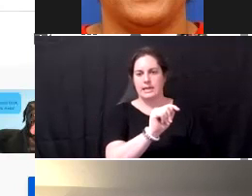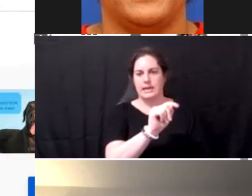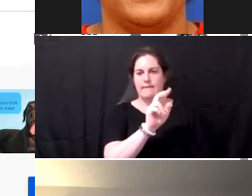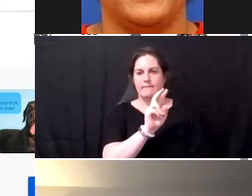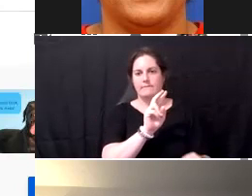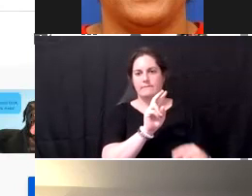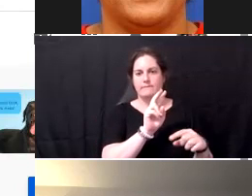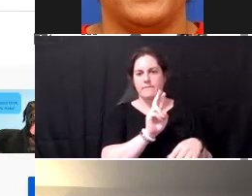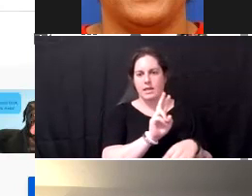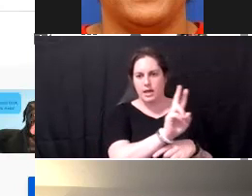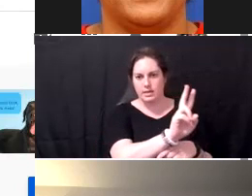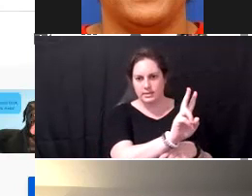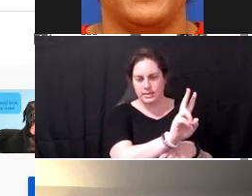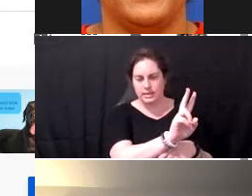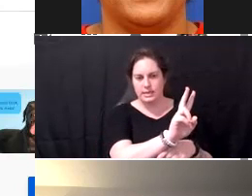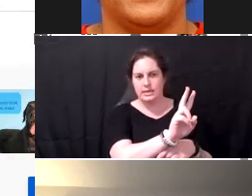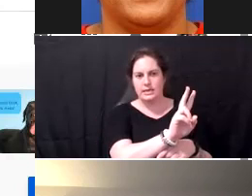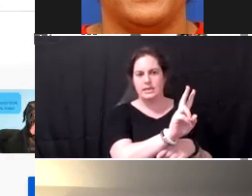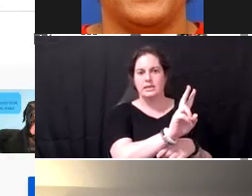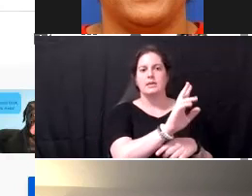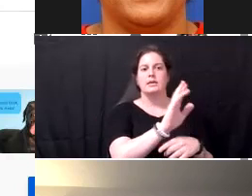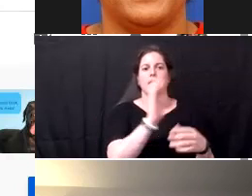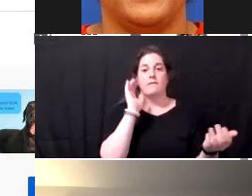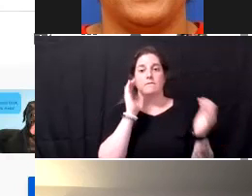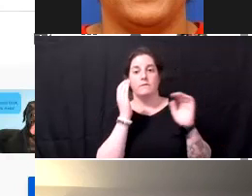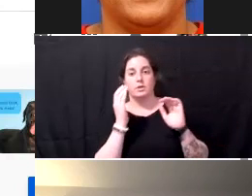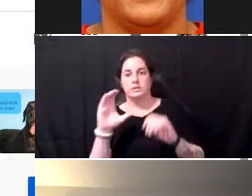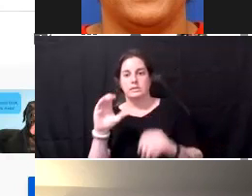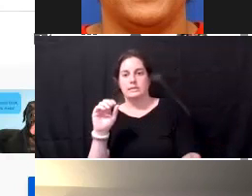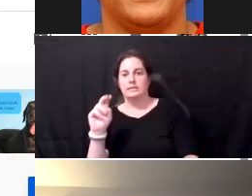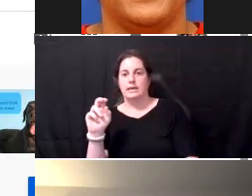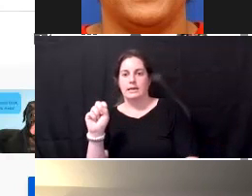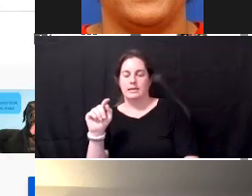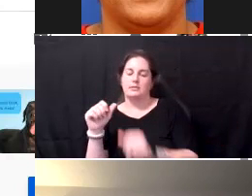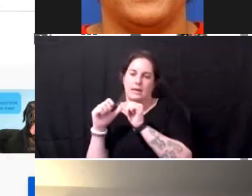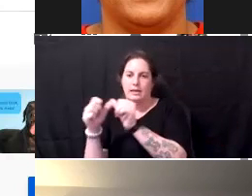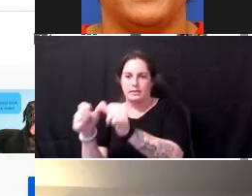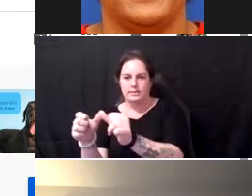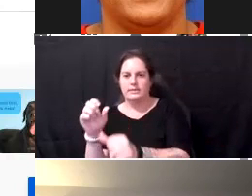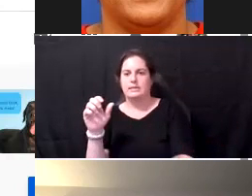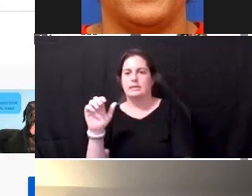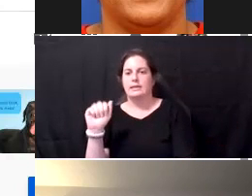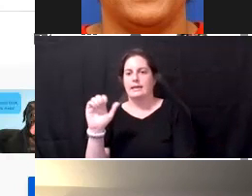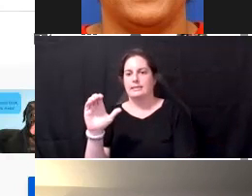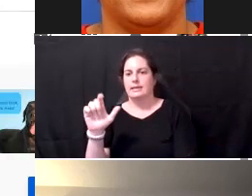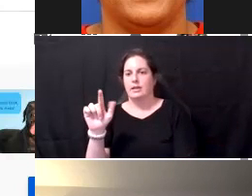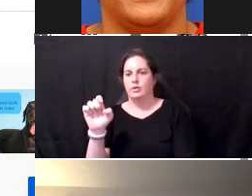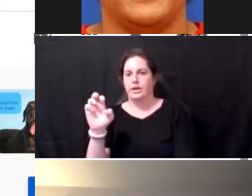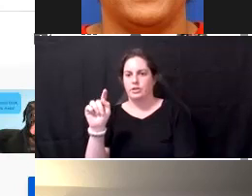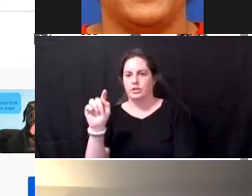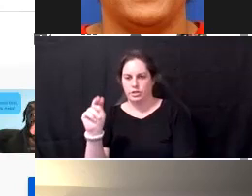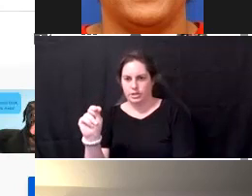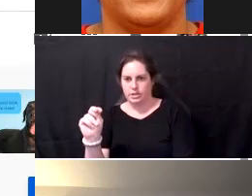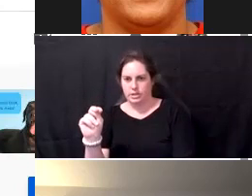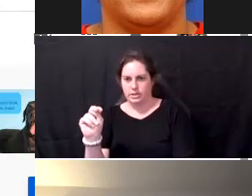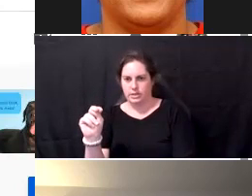zero versus a constant acceleration. The acceleration is not zero